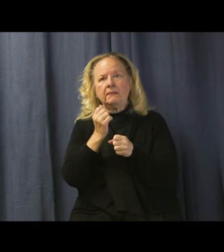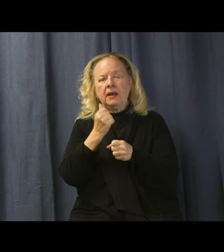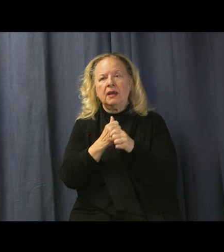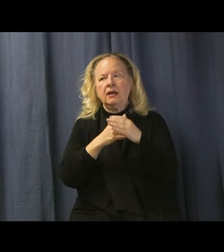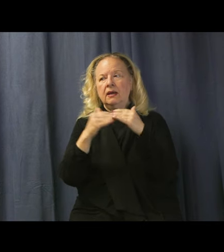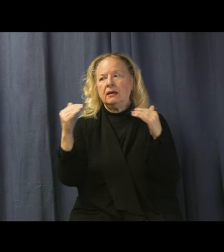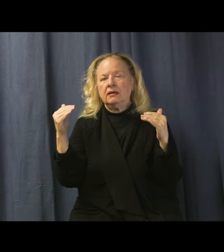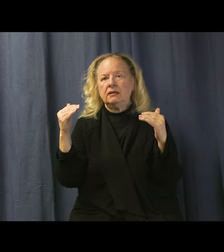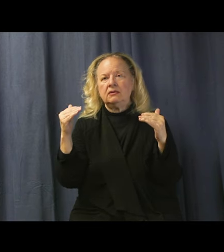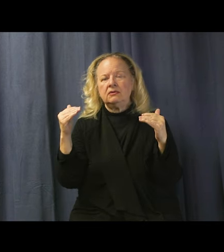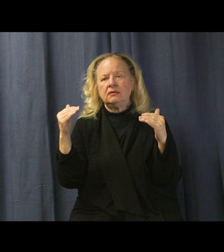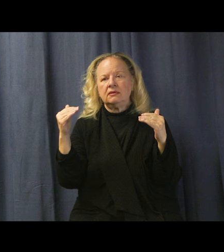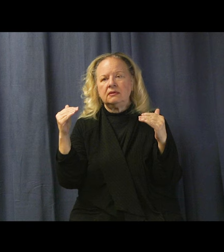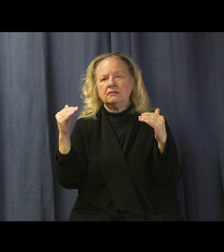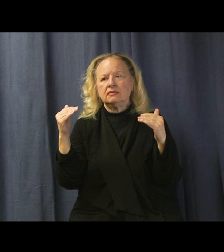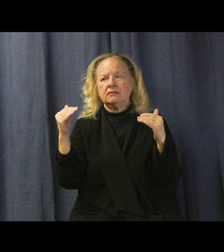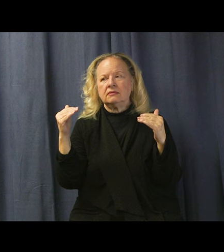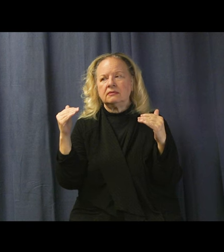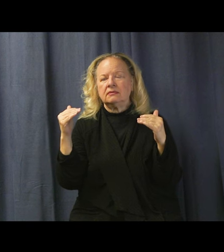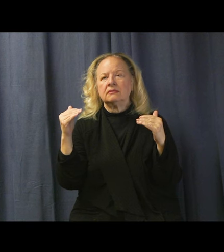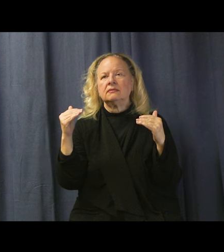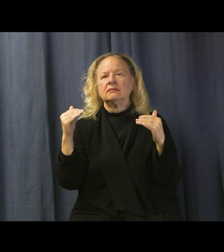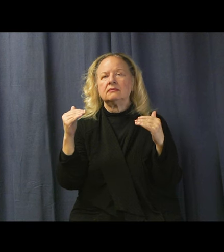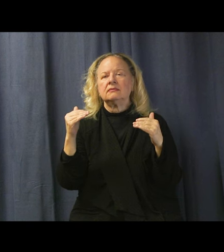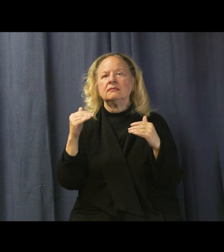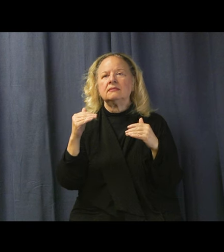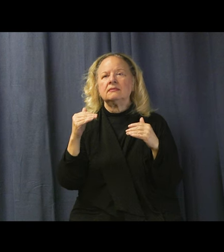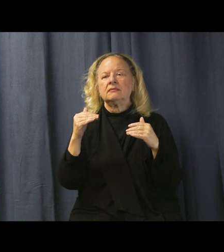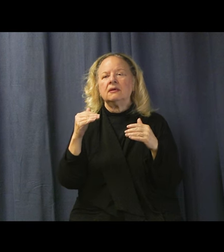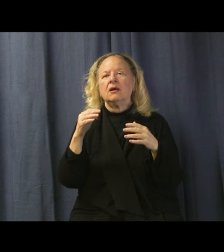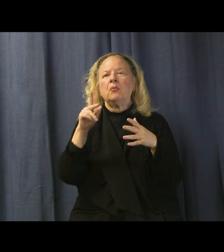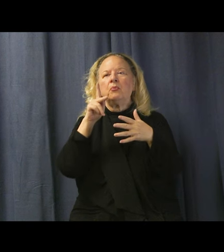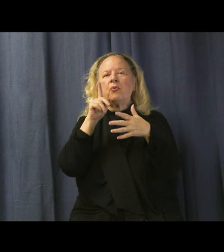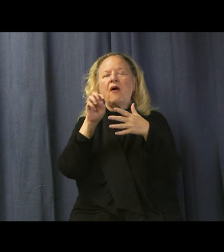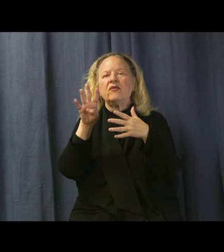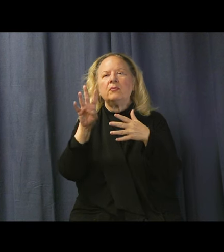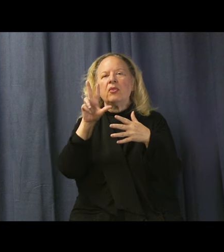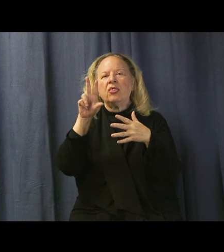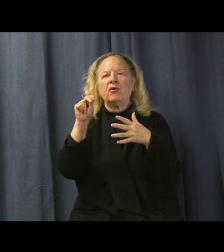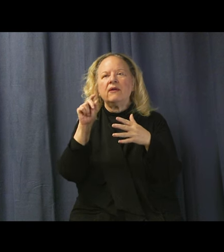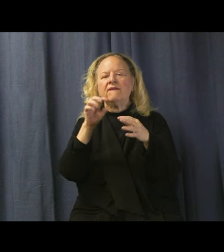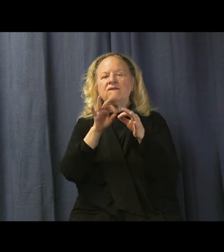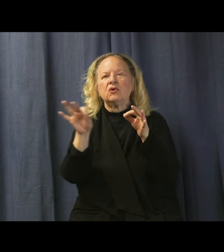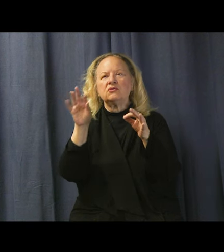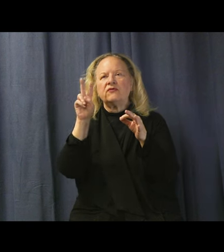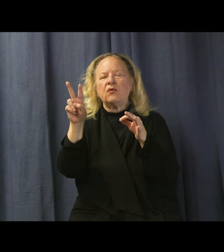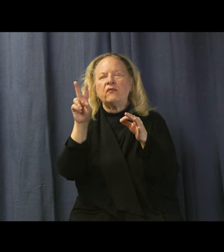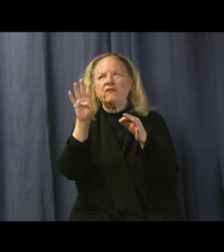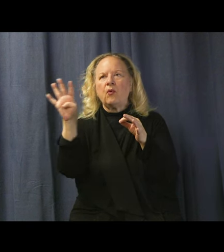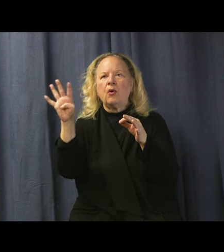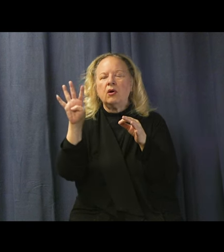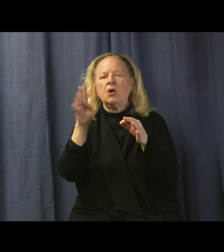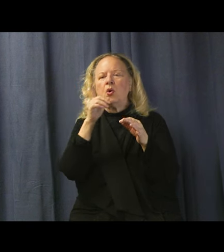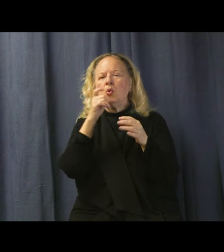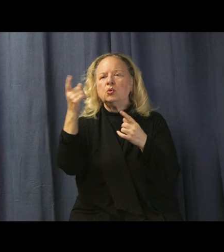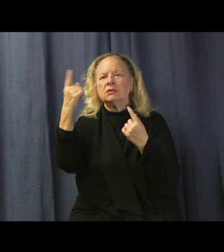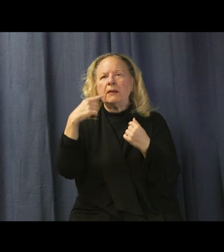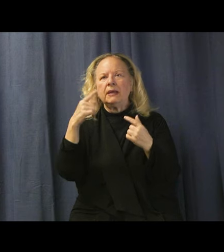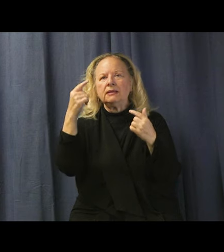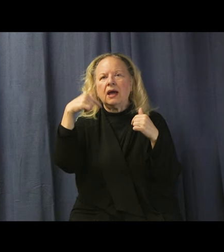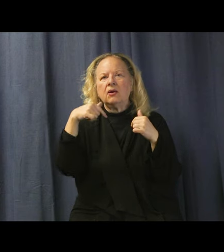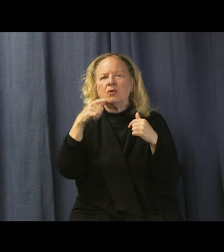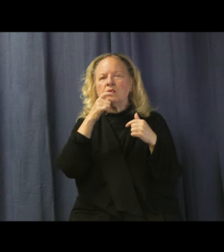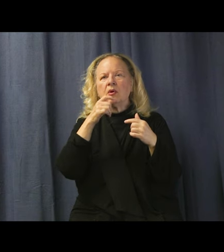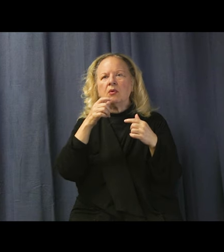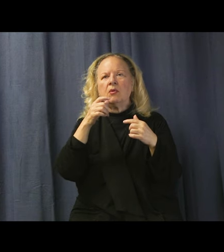the earth. That's where we're at. But here's what's fascinating. Proverbs 30, verse 4 says, who's ascended to heaven and come down? Who's gathered the wind in